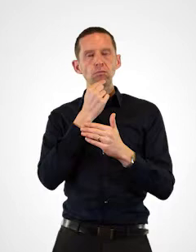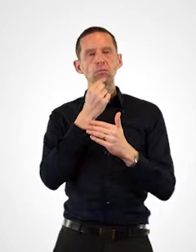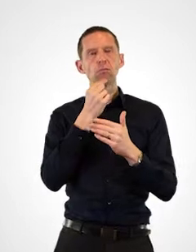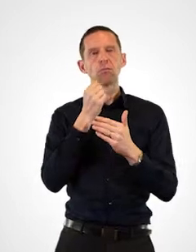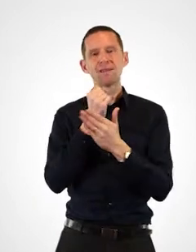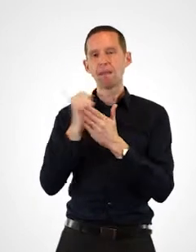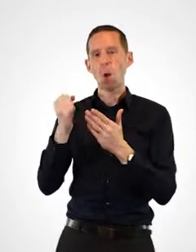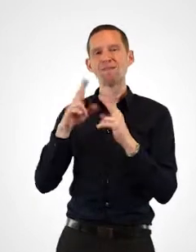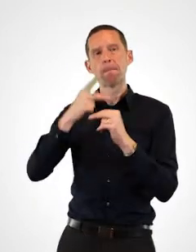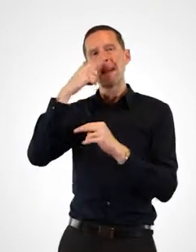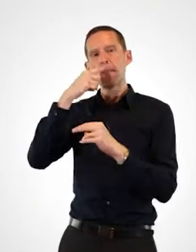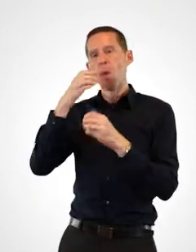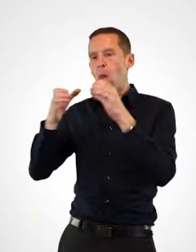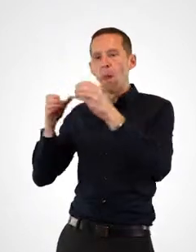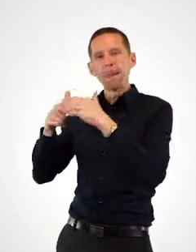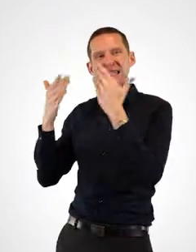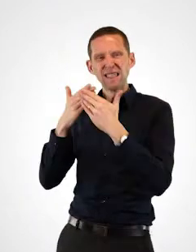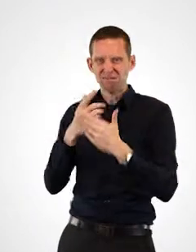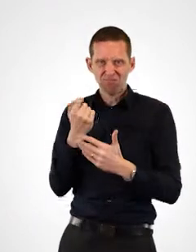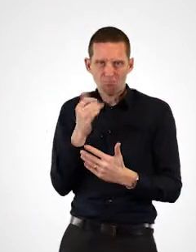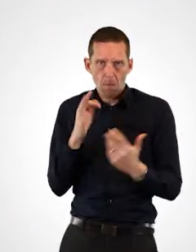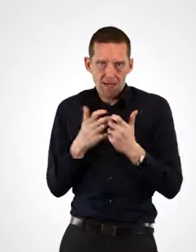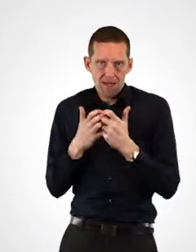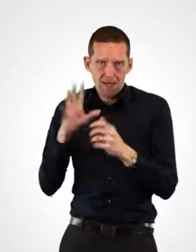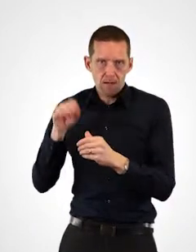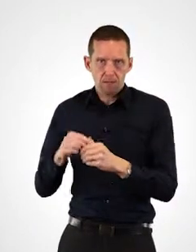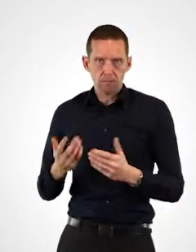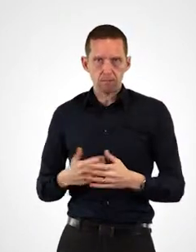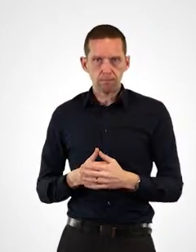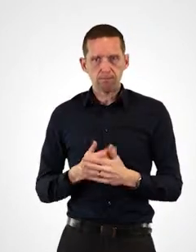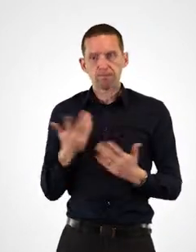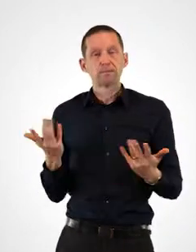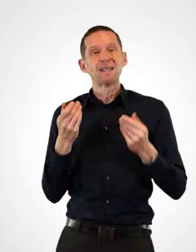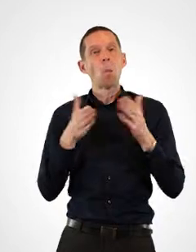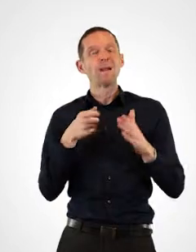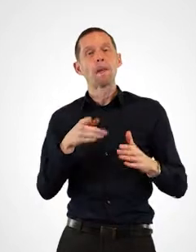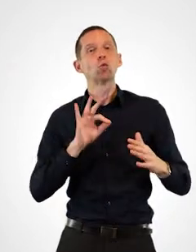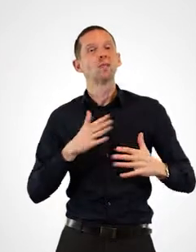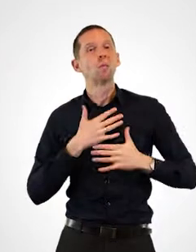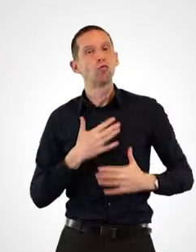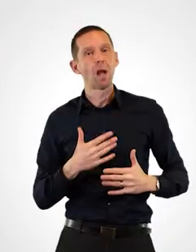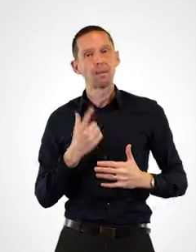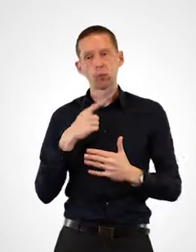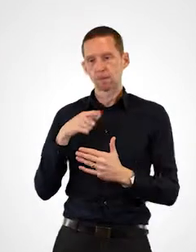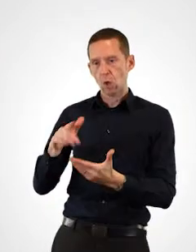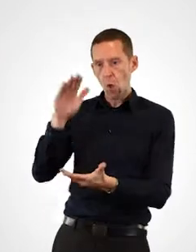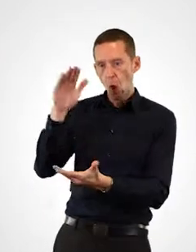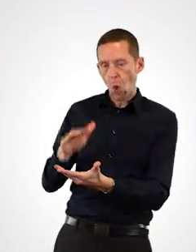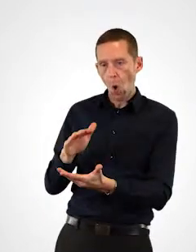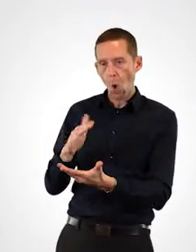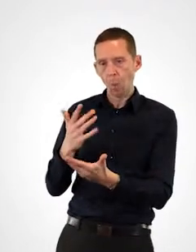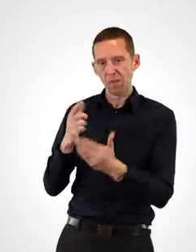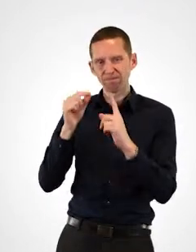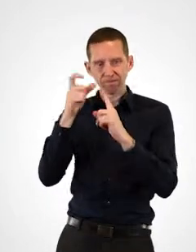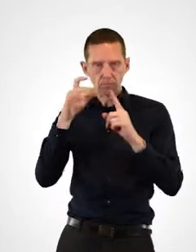of participants in any one study. Now, that's not very surprising given that it is a low incidence disability. There aren't